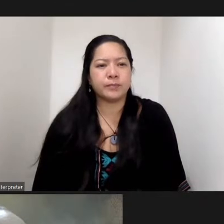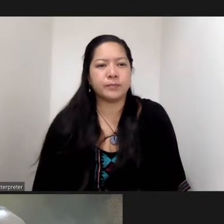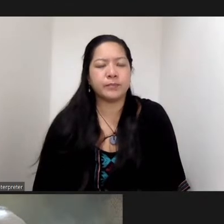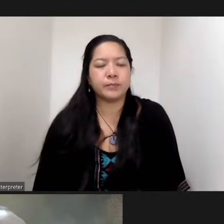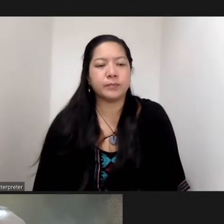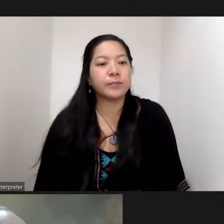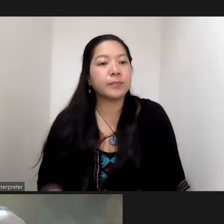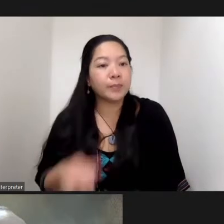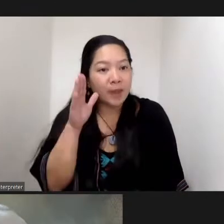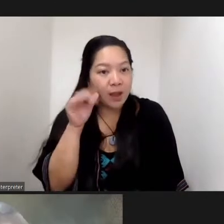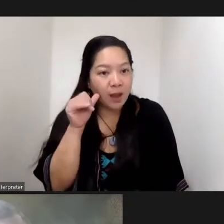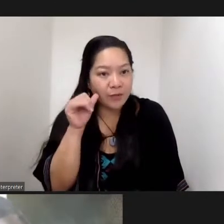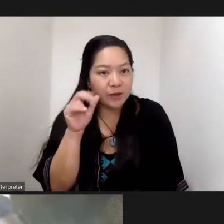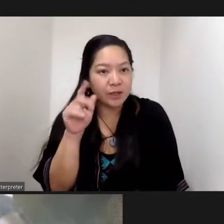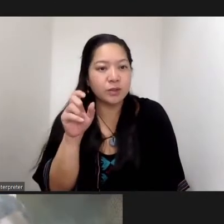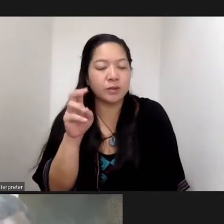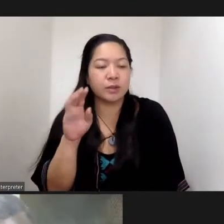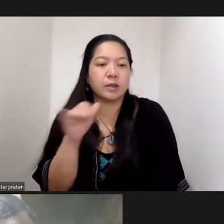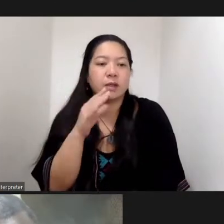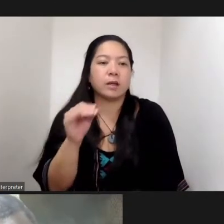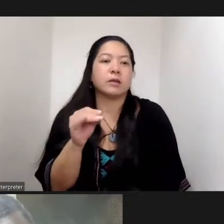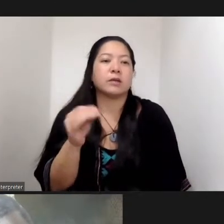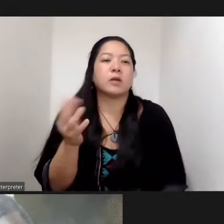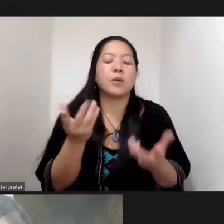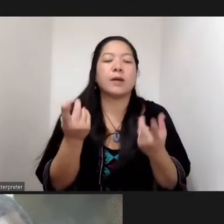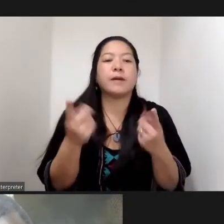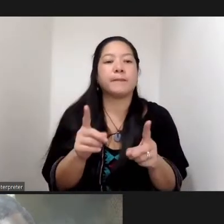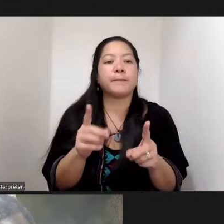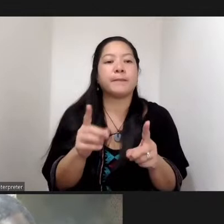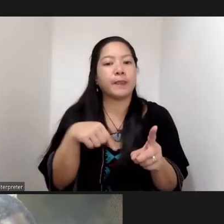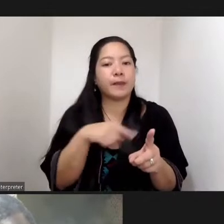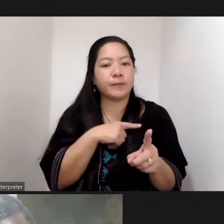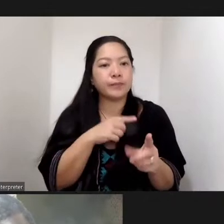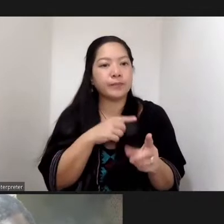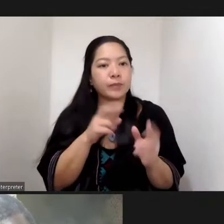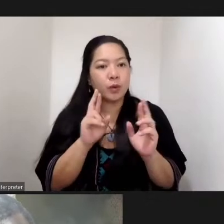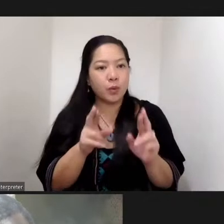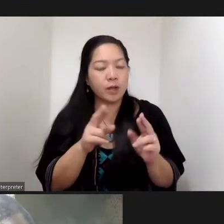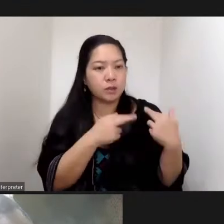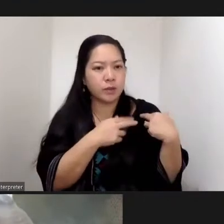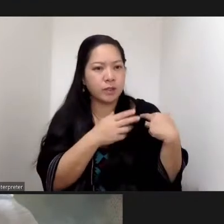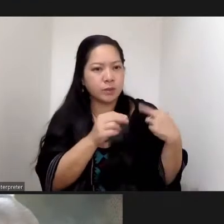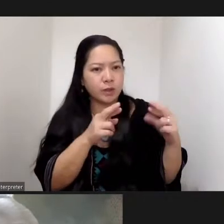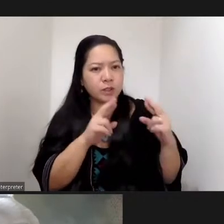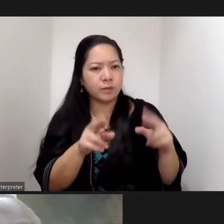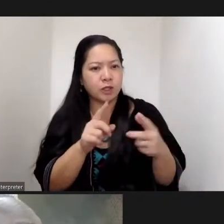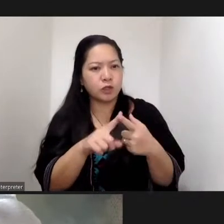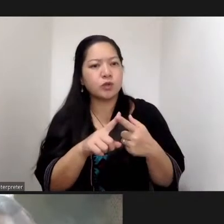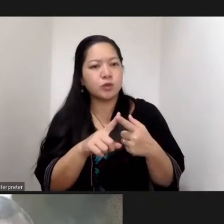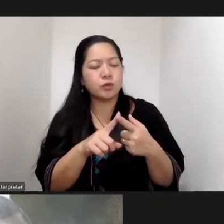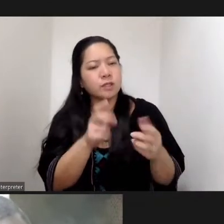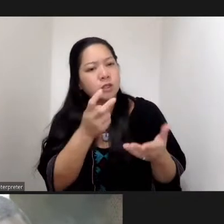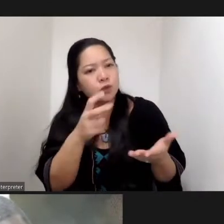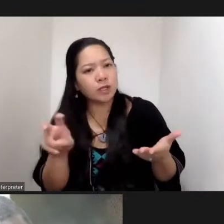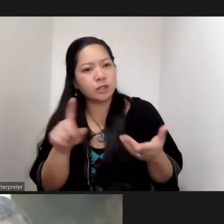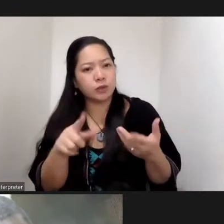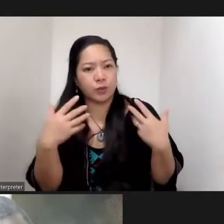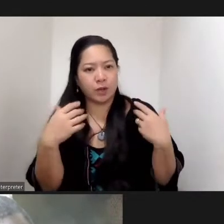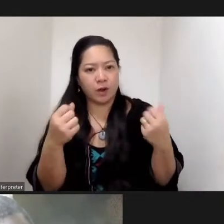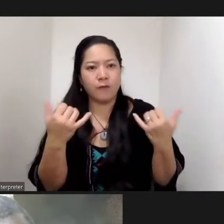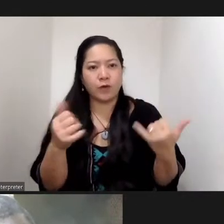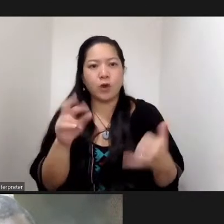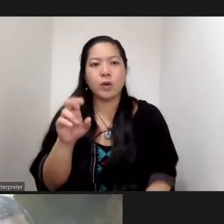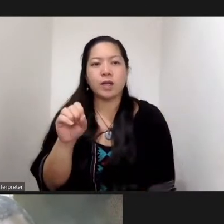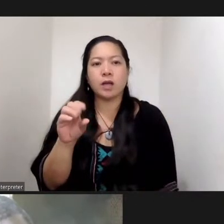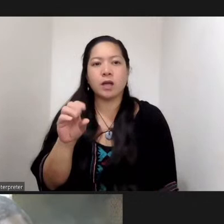my responsibility as the incident commander is, as we are in response mode and transitioning to recovery, it's almost like